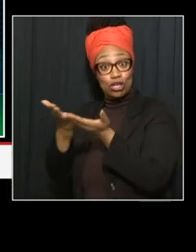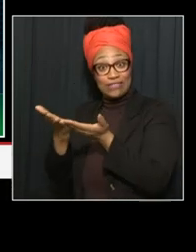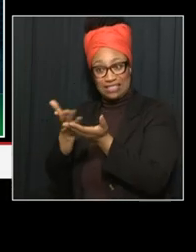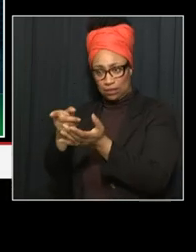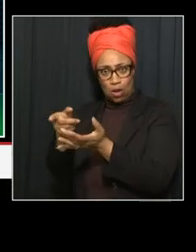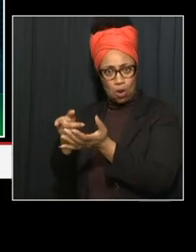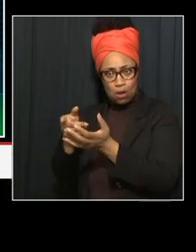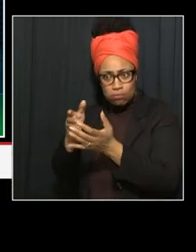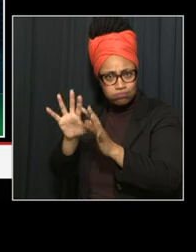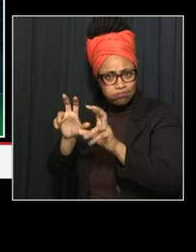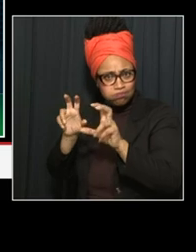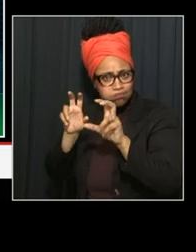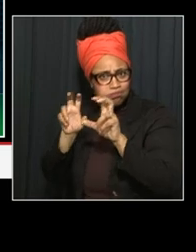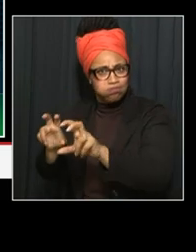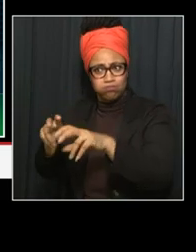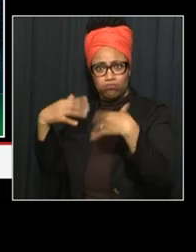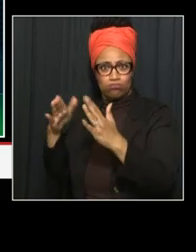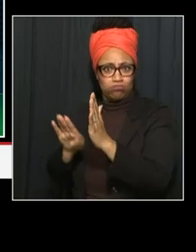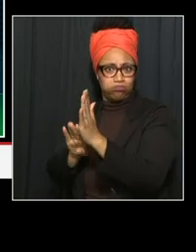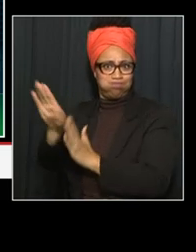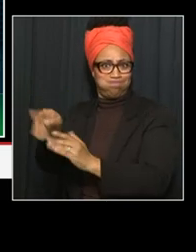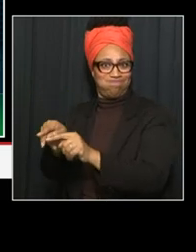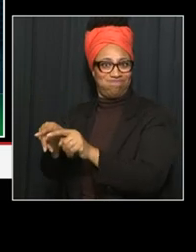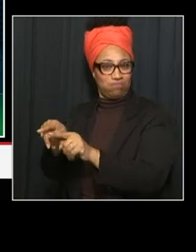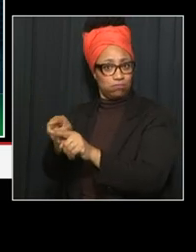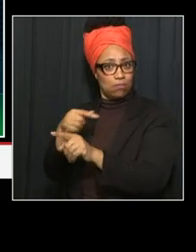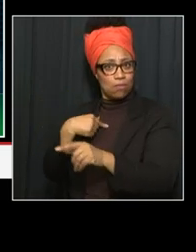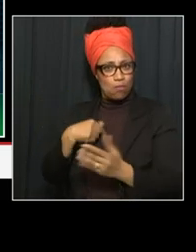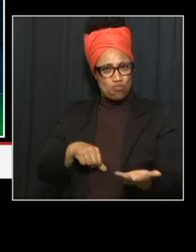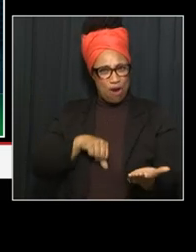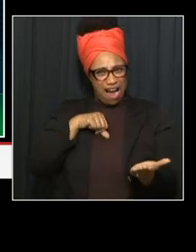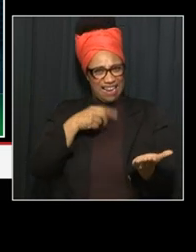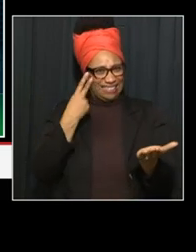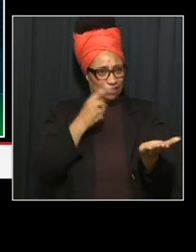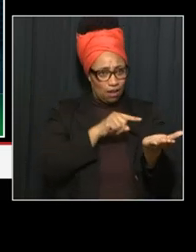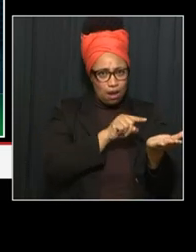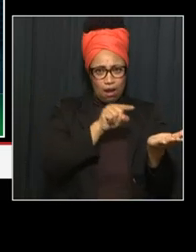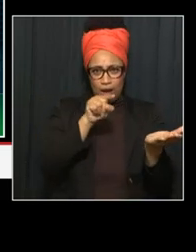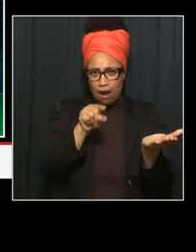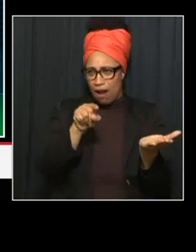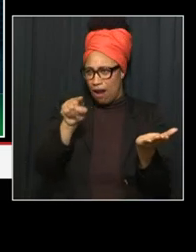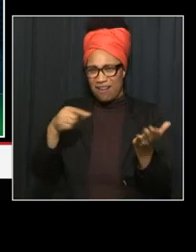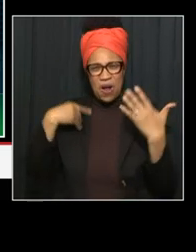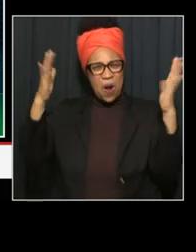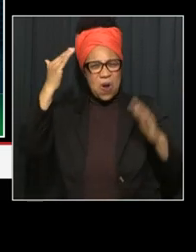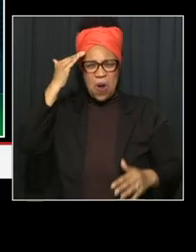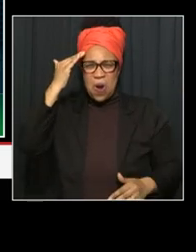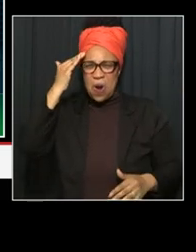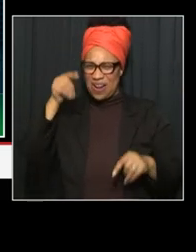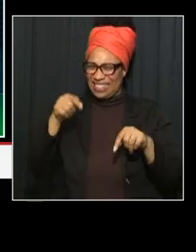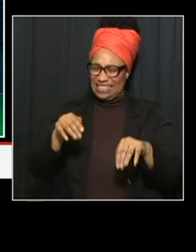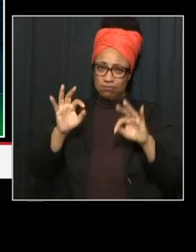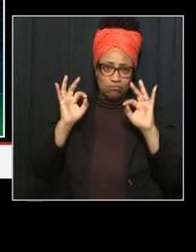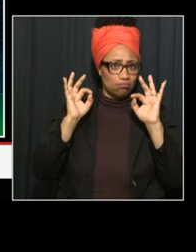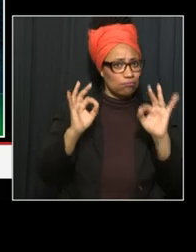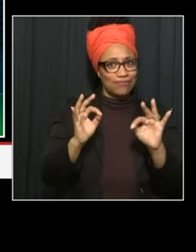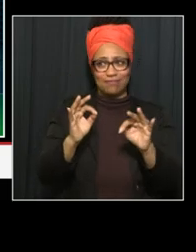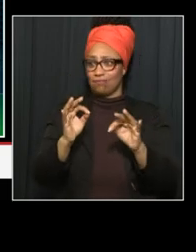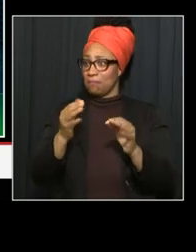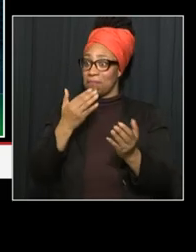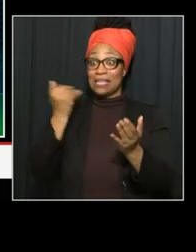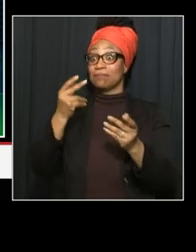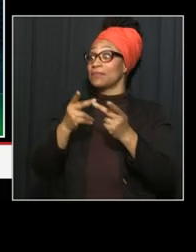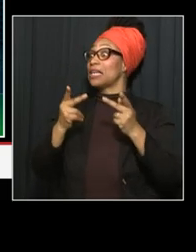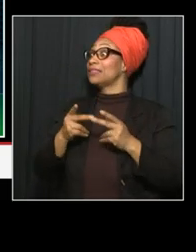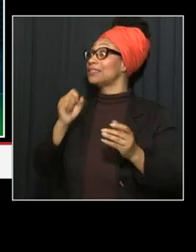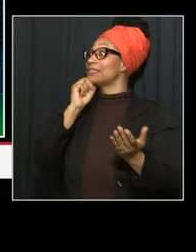know that we are the best place in this region for seniors. Are we not, in Washington, D.C.? We know that